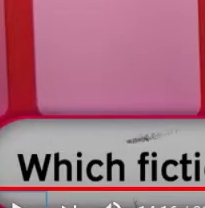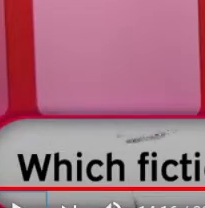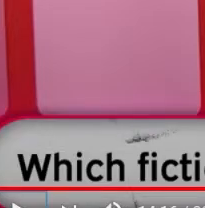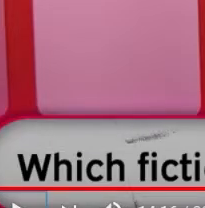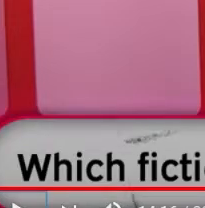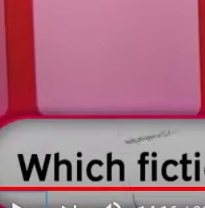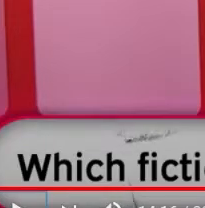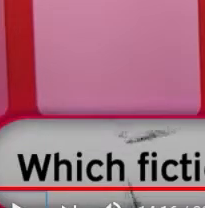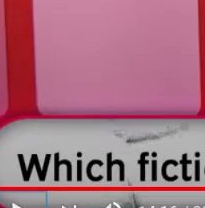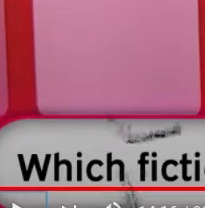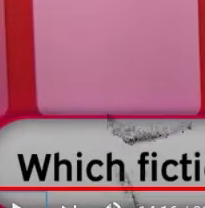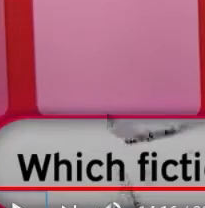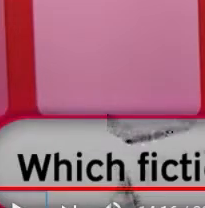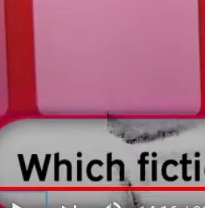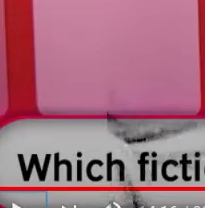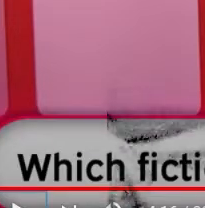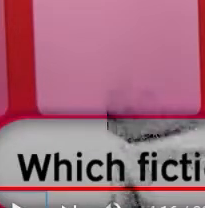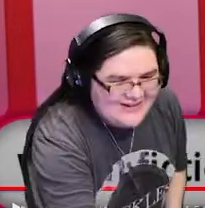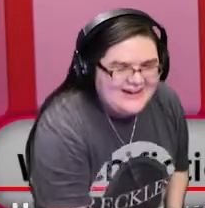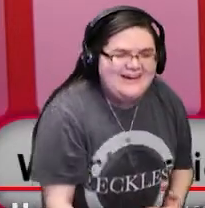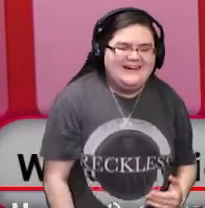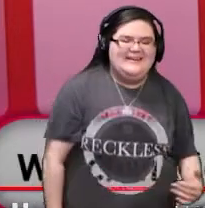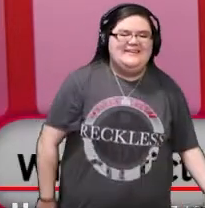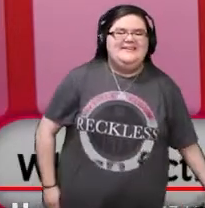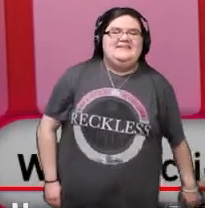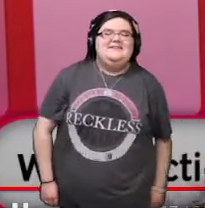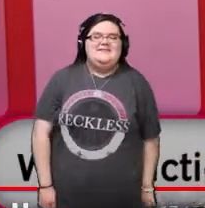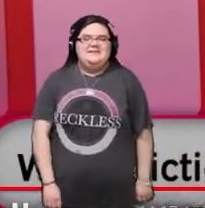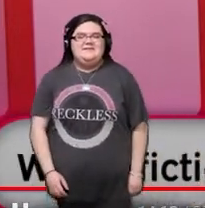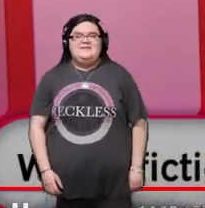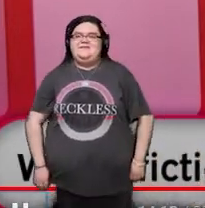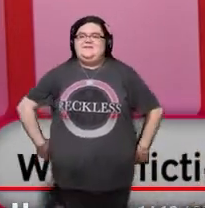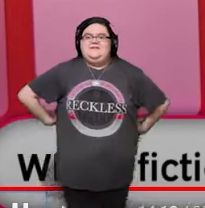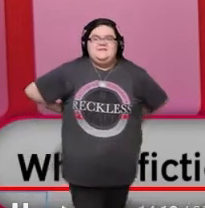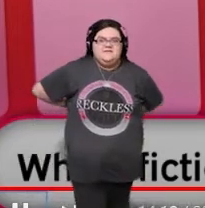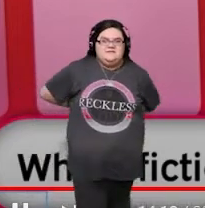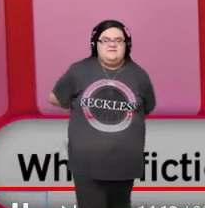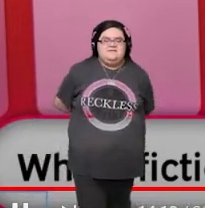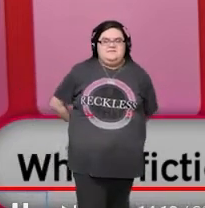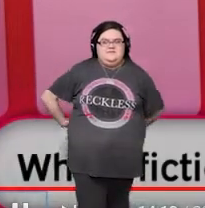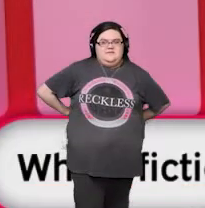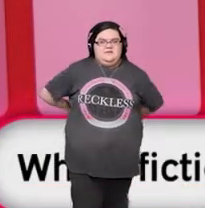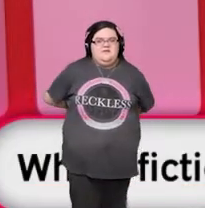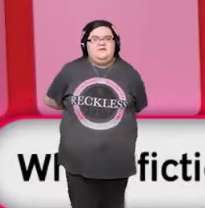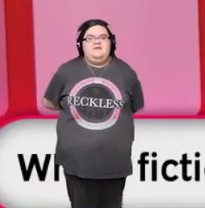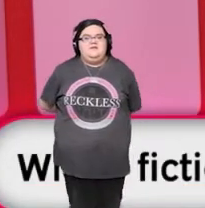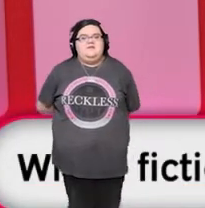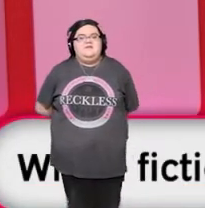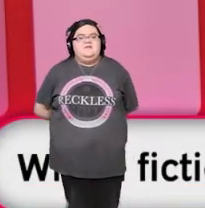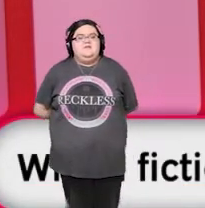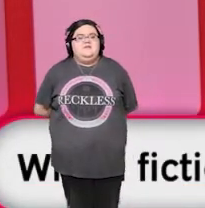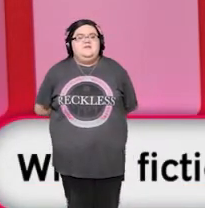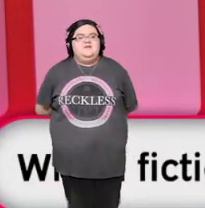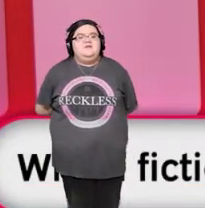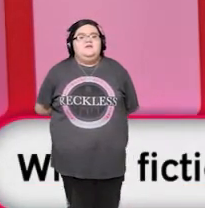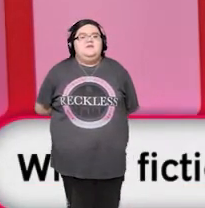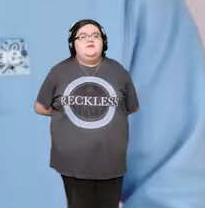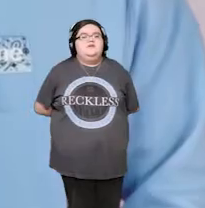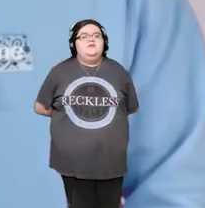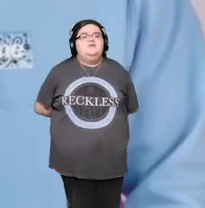I don't know. I literally don't know. Powerpuff Girls, who's the guy here? I don't watch enough films to like know the... What? You know Powerpuff Girls, who's the Mojo Jojo? Oh. Oh.